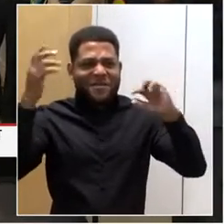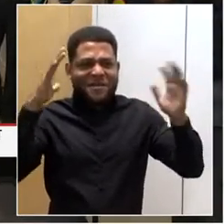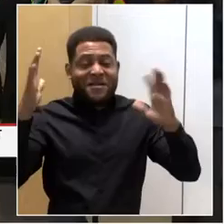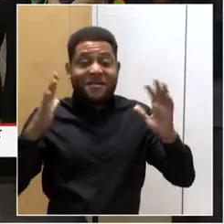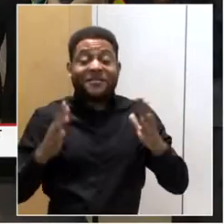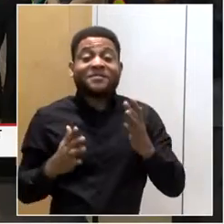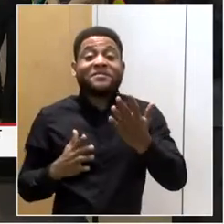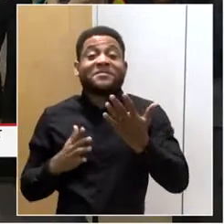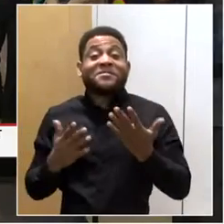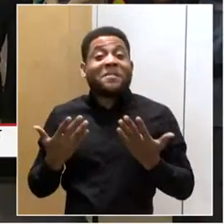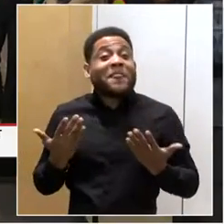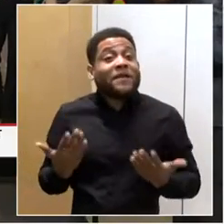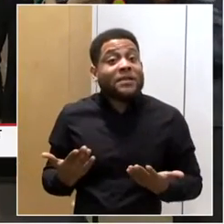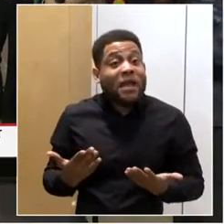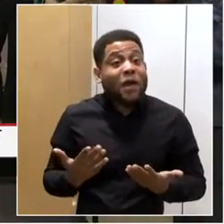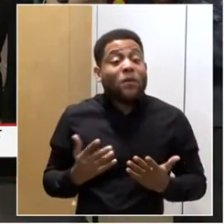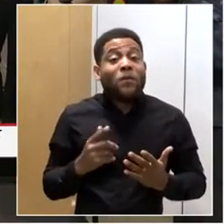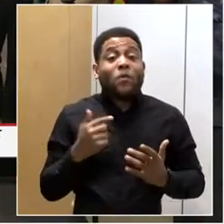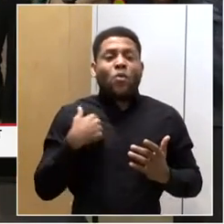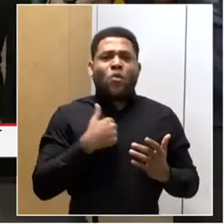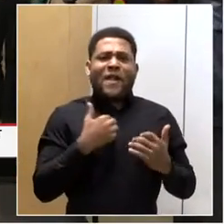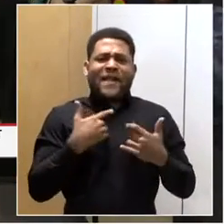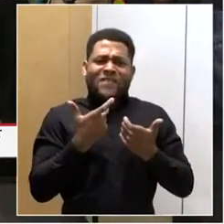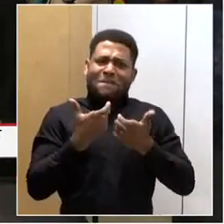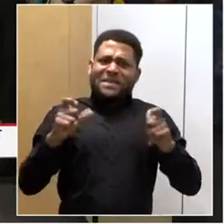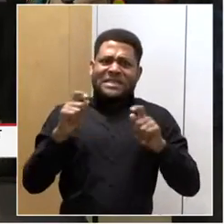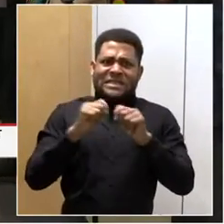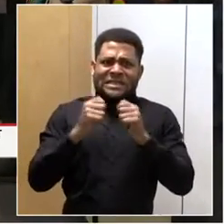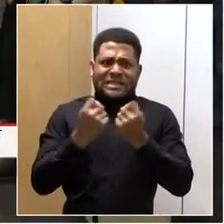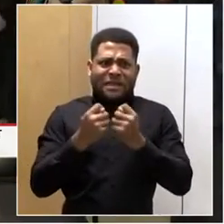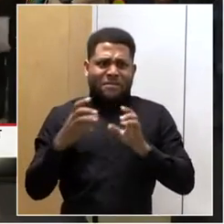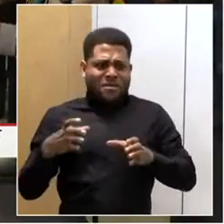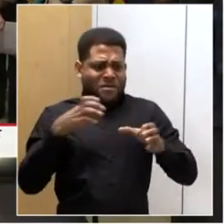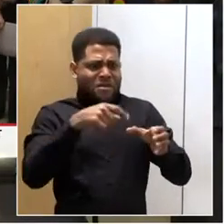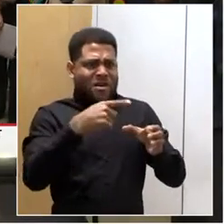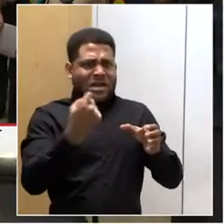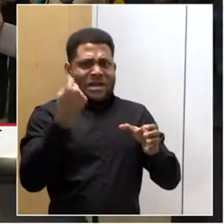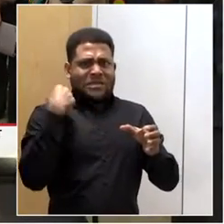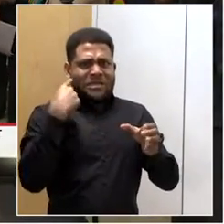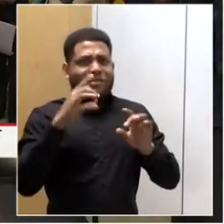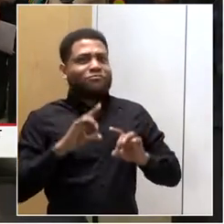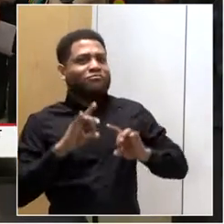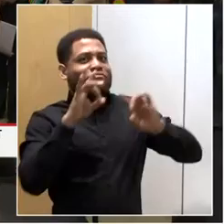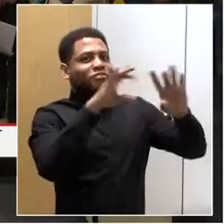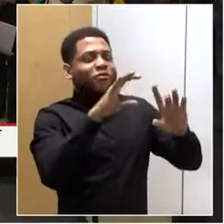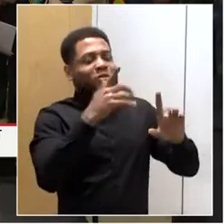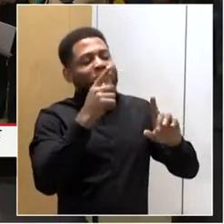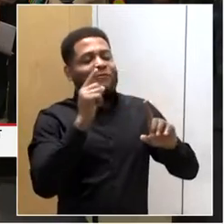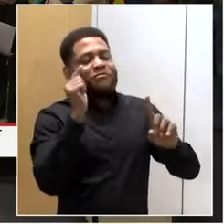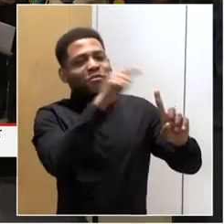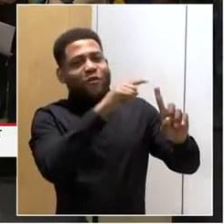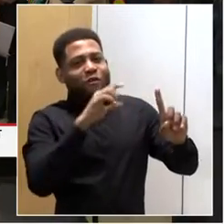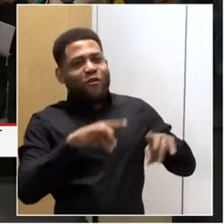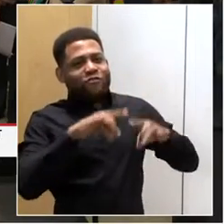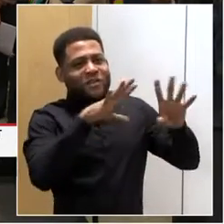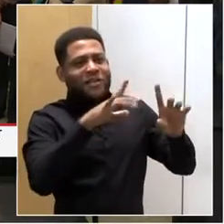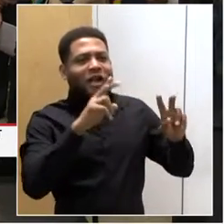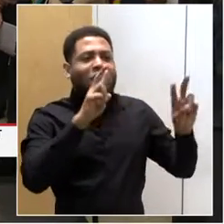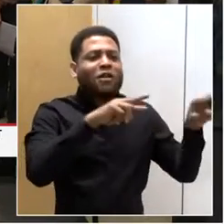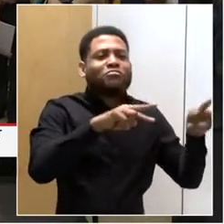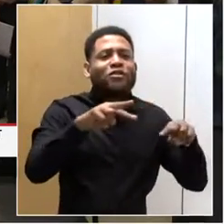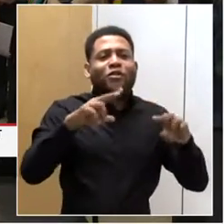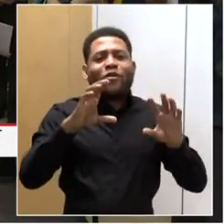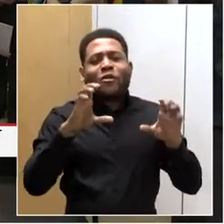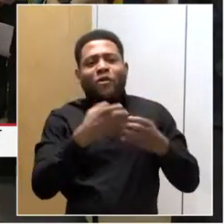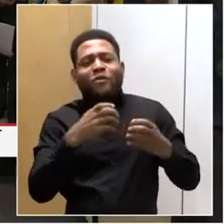So we sent a big team last year to Australia, where the last World Pride was hosted. They did okay.